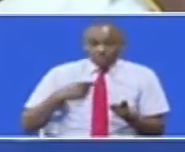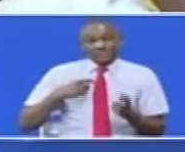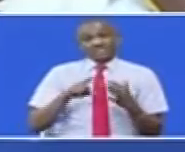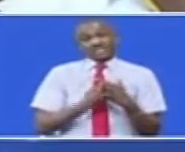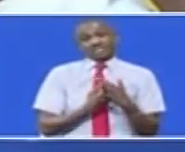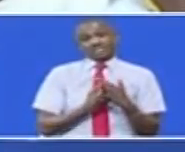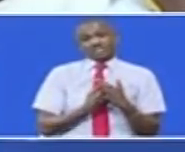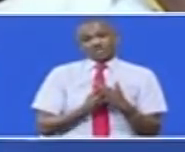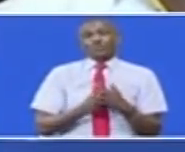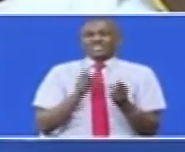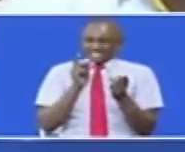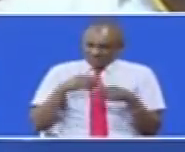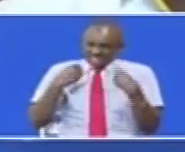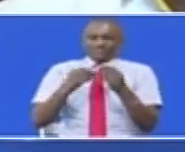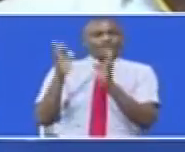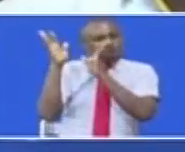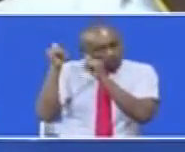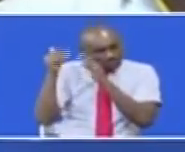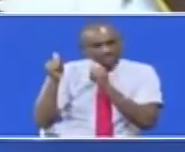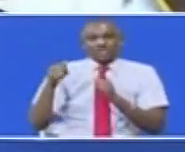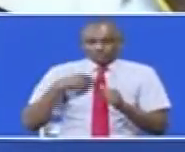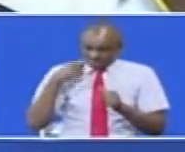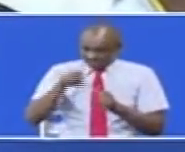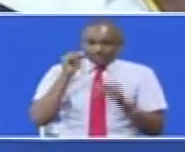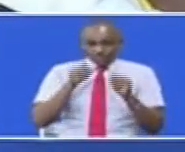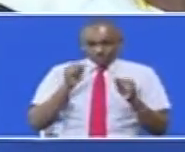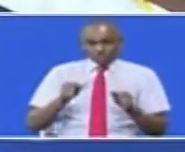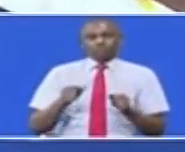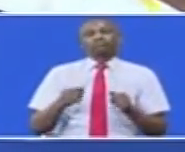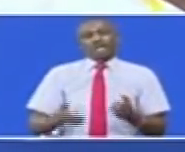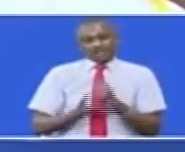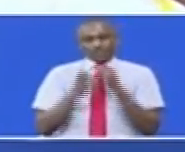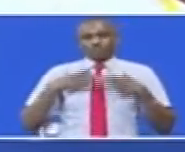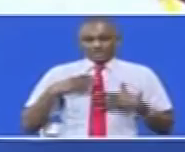is that we keep them hope and tell them to regularly stretch their bodies.